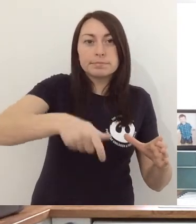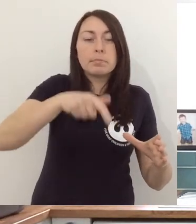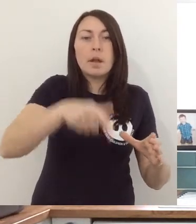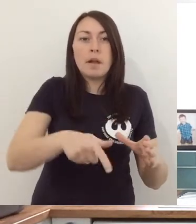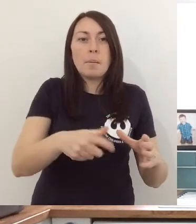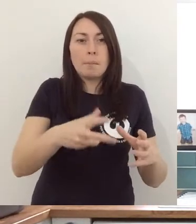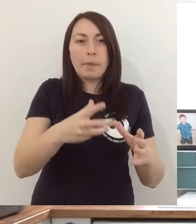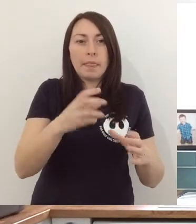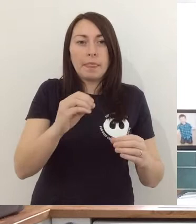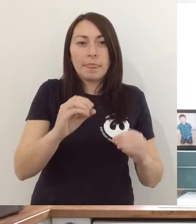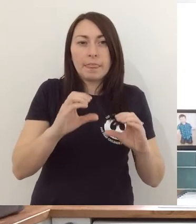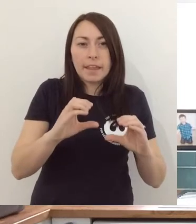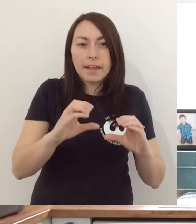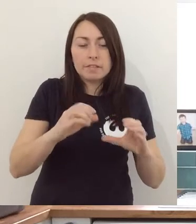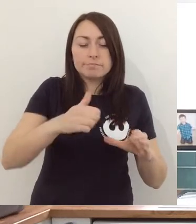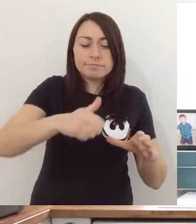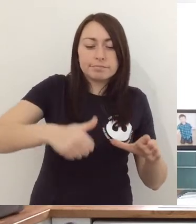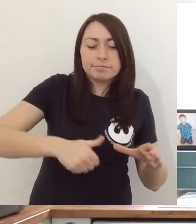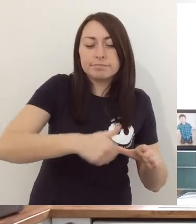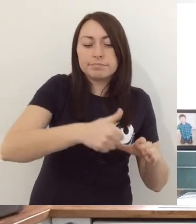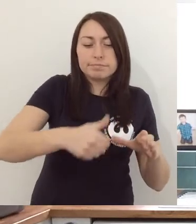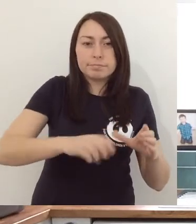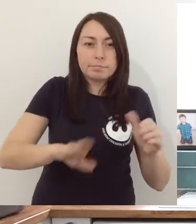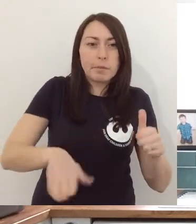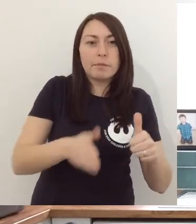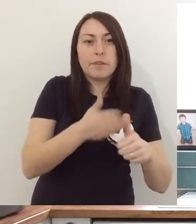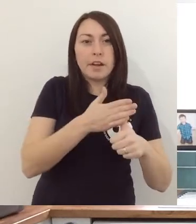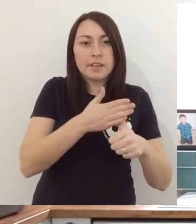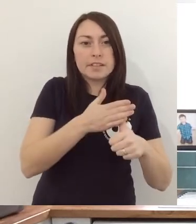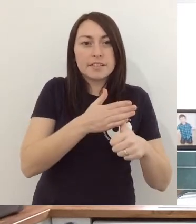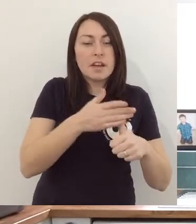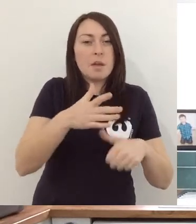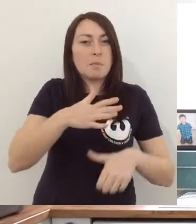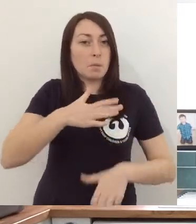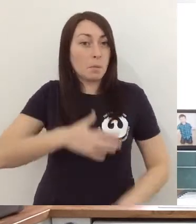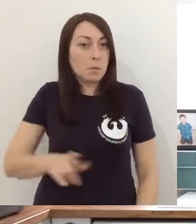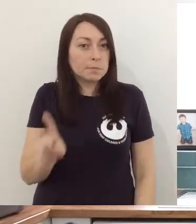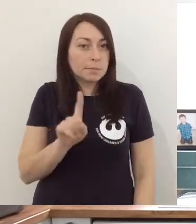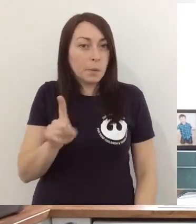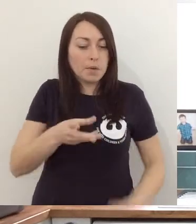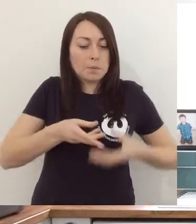all because we still need to add the rest of the milk, but we want to get that nice and smooth.